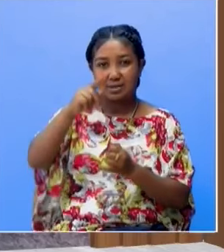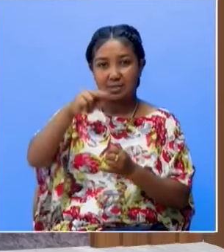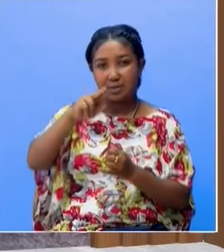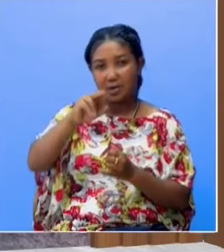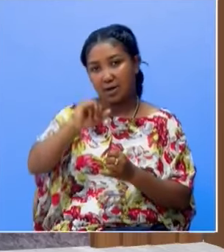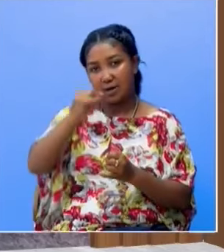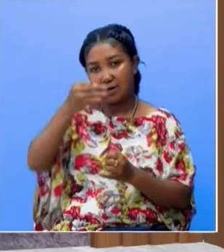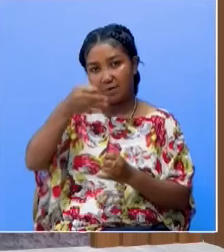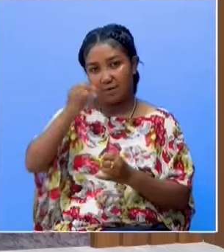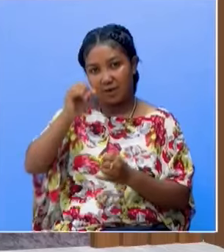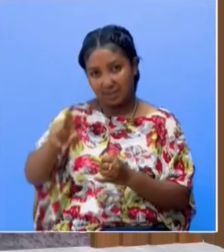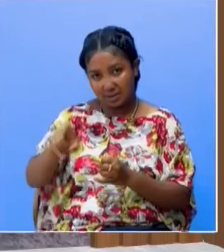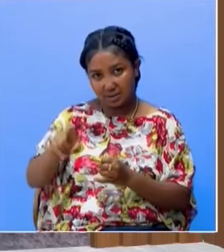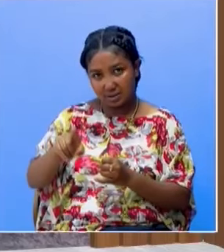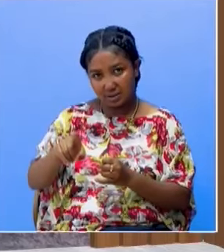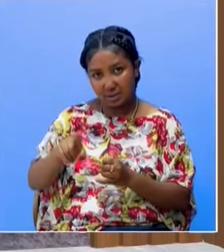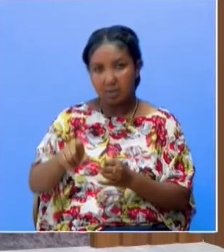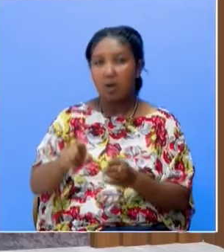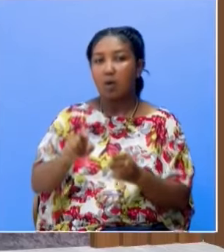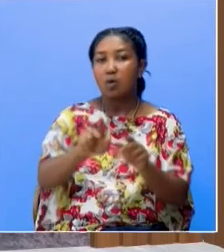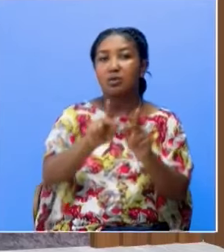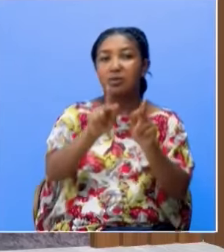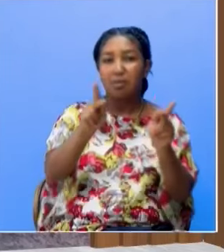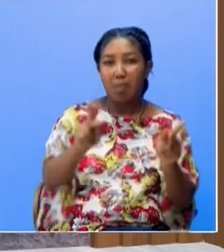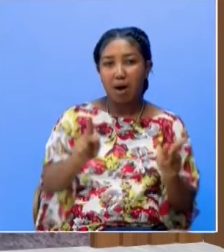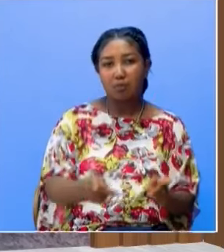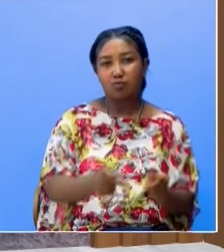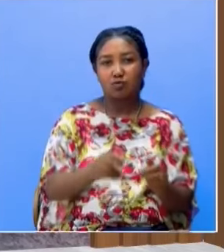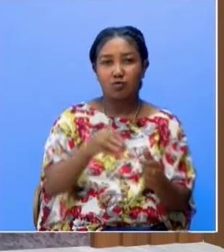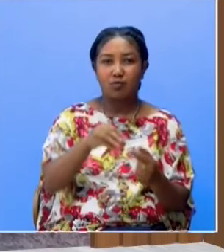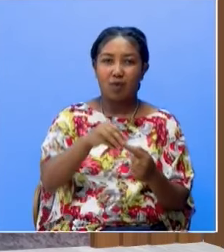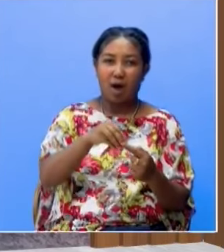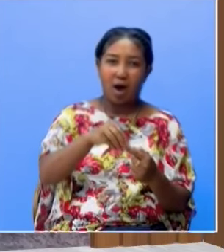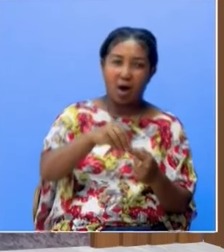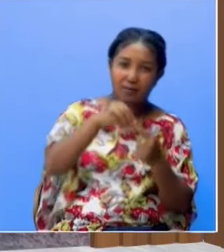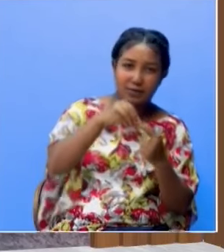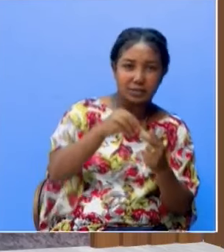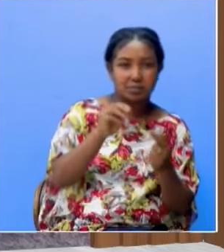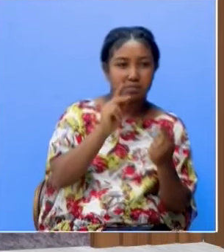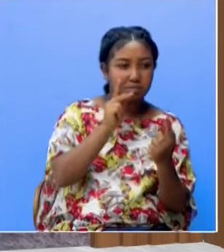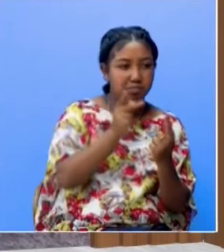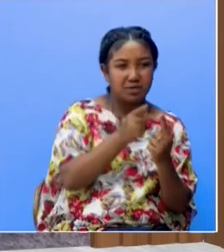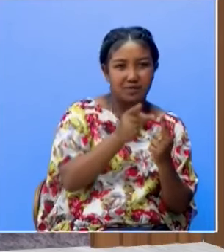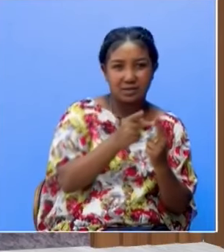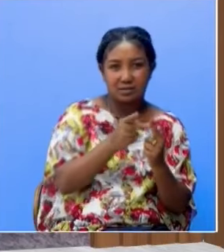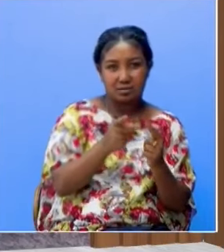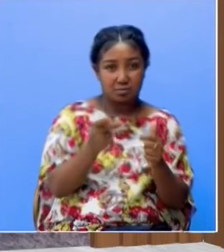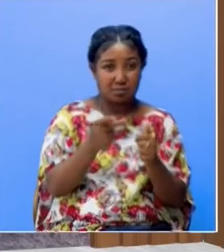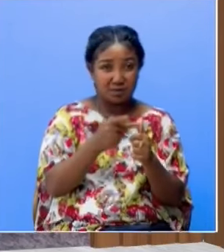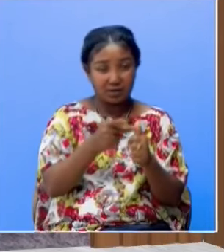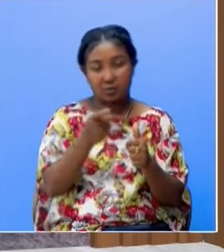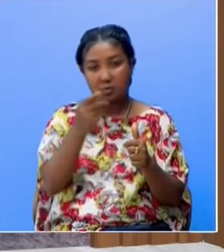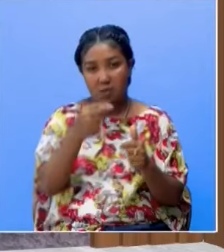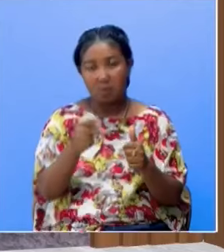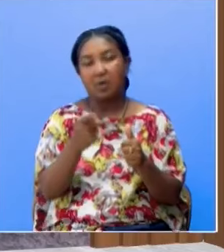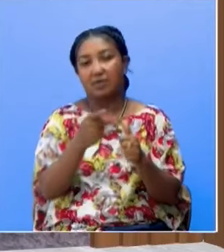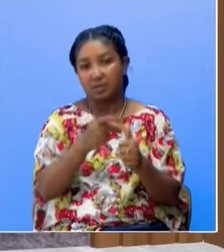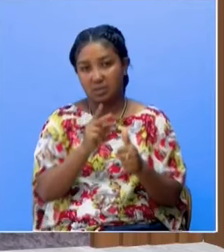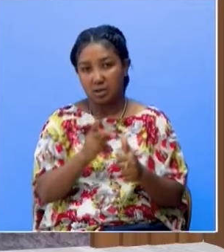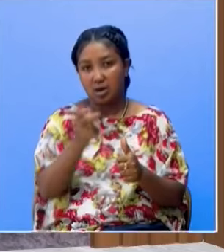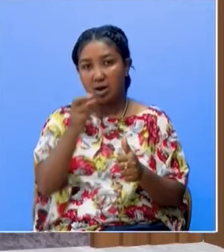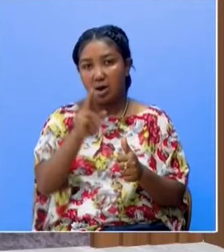the word, maybe the part of affix which is added at the beginning of a word